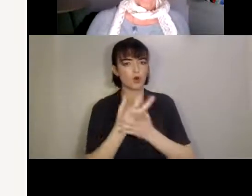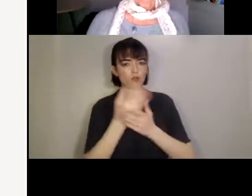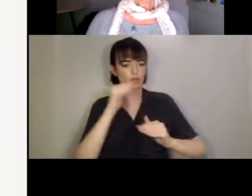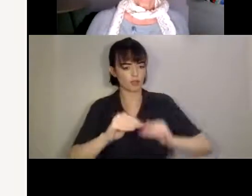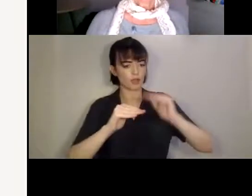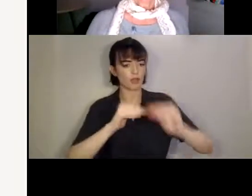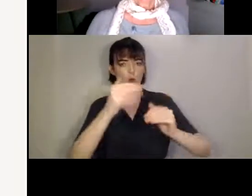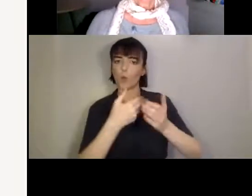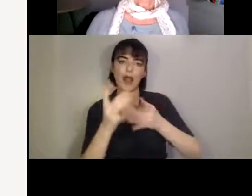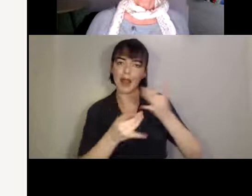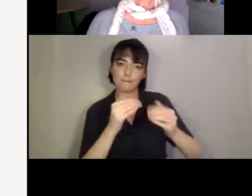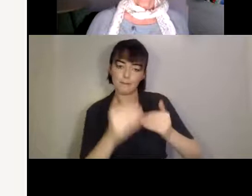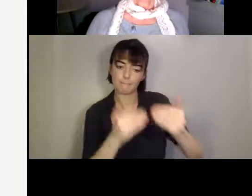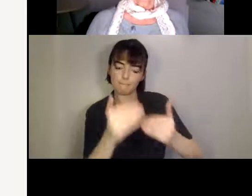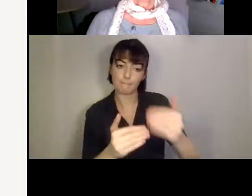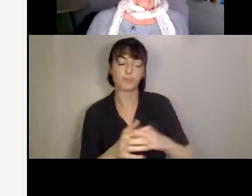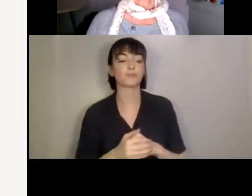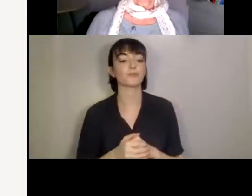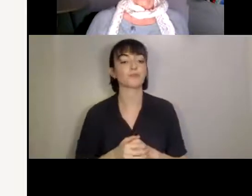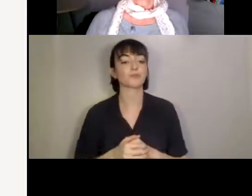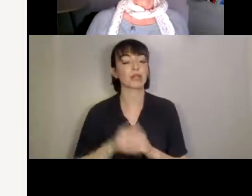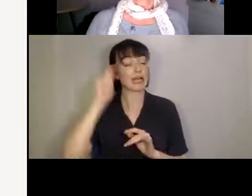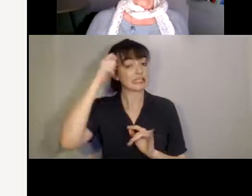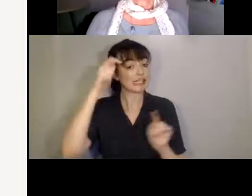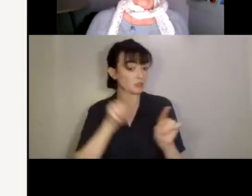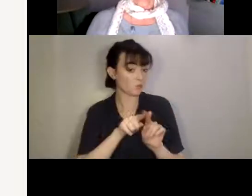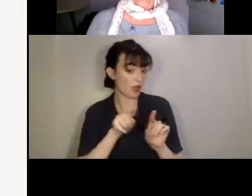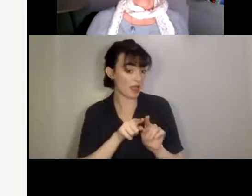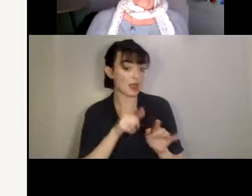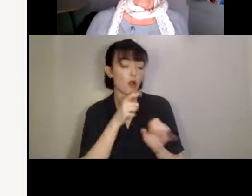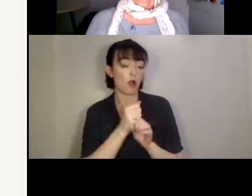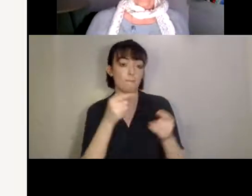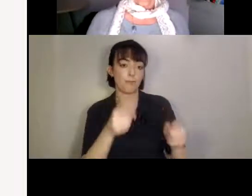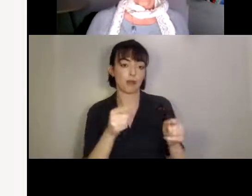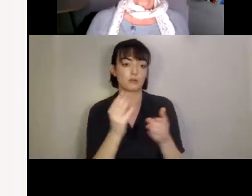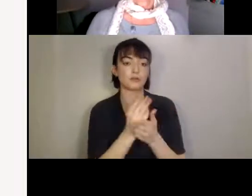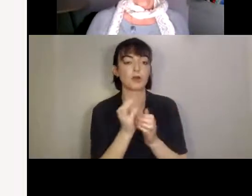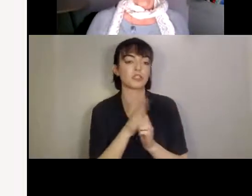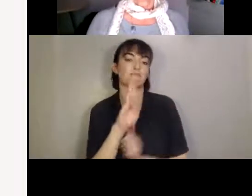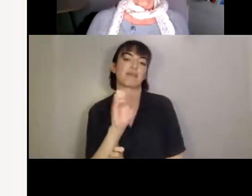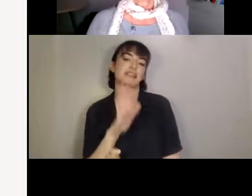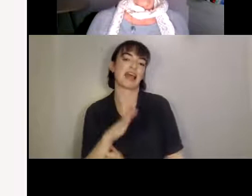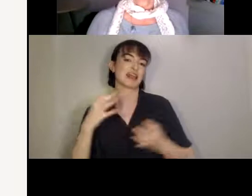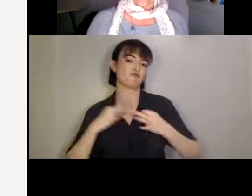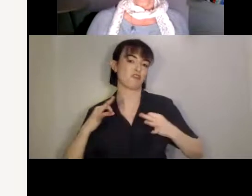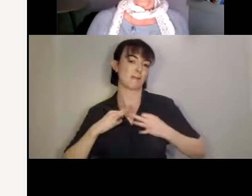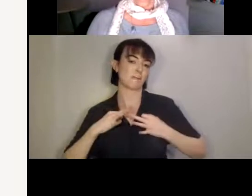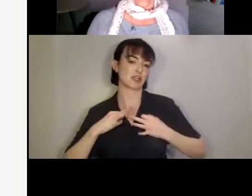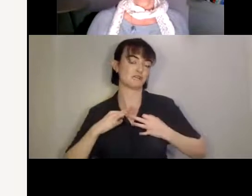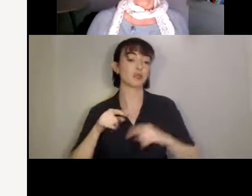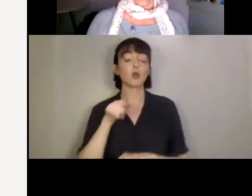And then the test also looks at aspects of BSL grammar. And this is an example of looking at some of